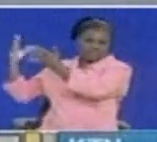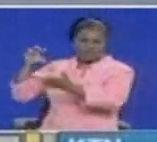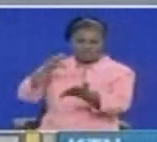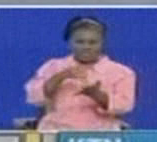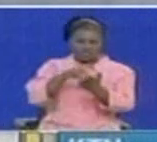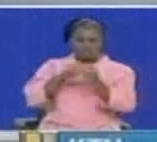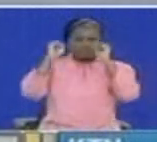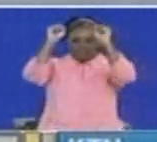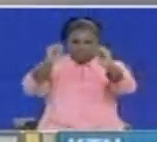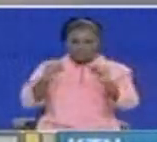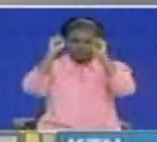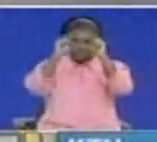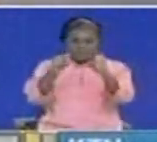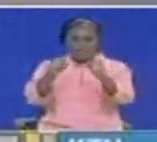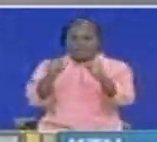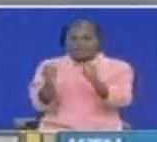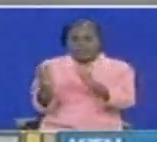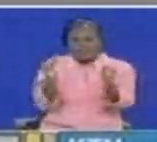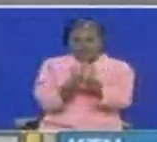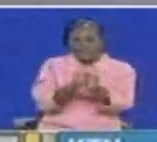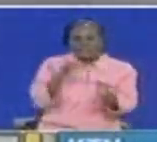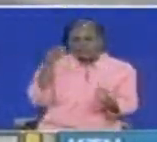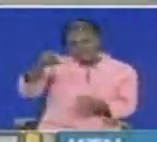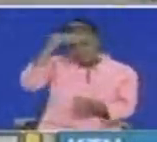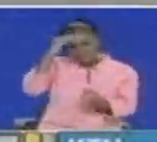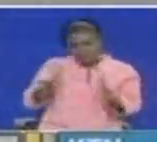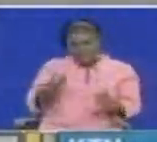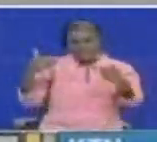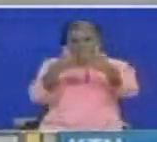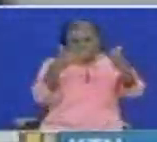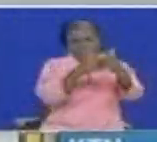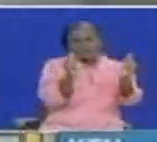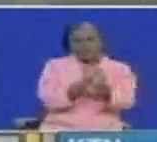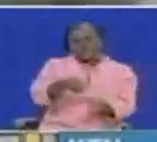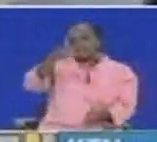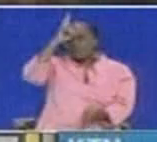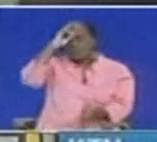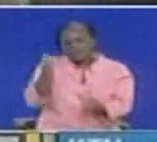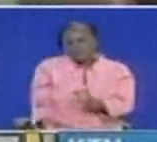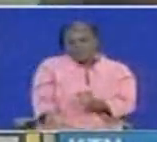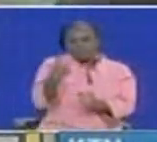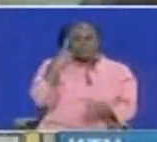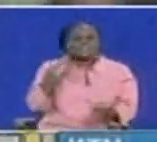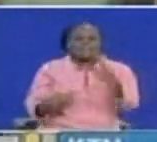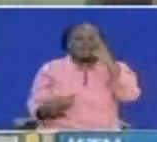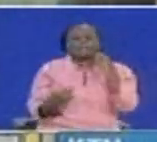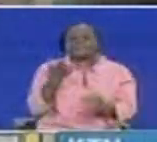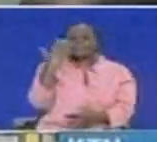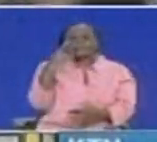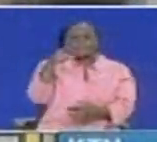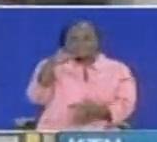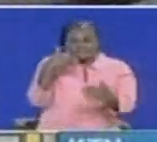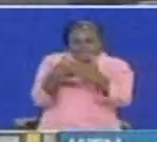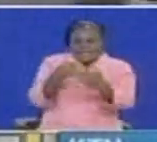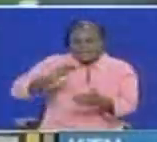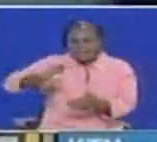the demonstration organized by students was cut short by police officers who lobbed tear gas canisters at students near the